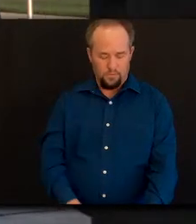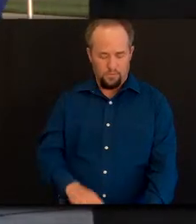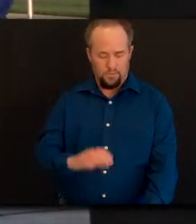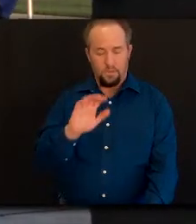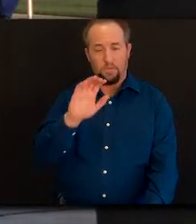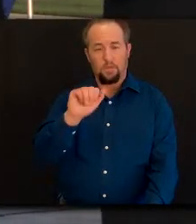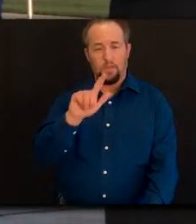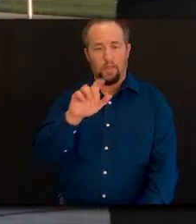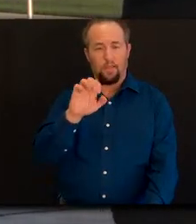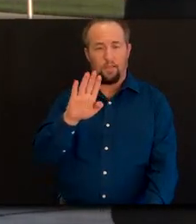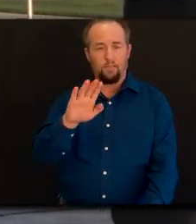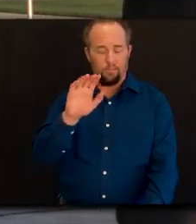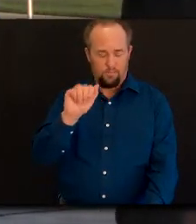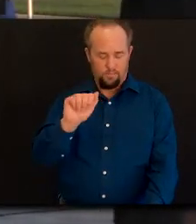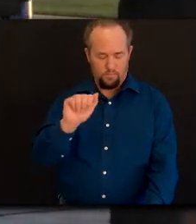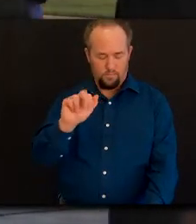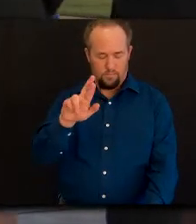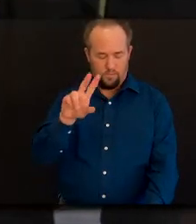Caleb Cole Ard.